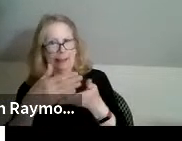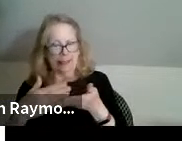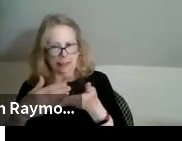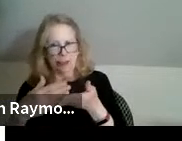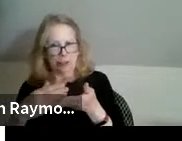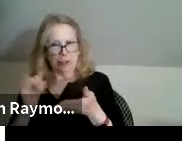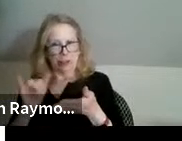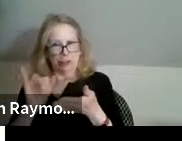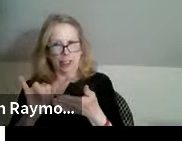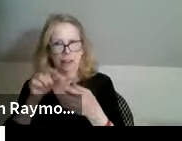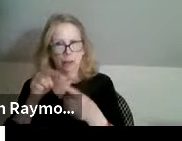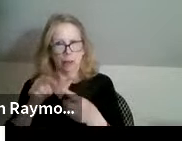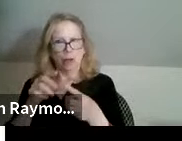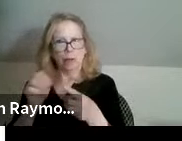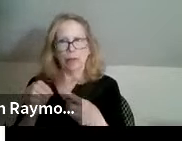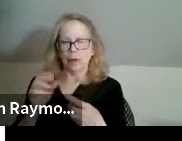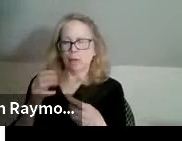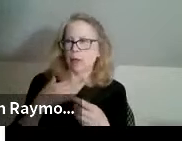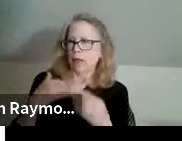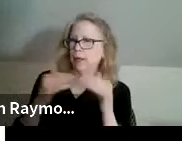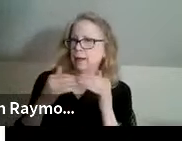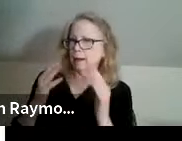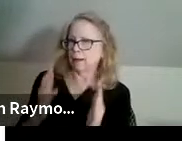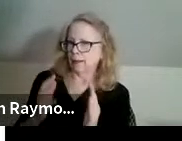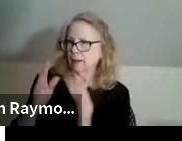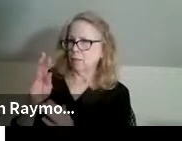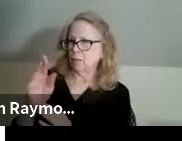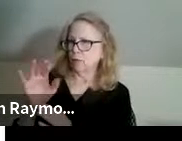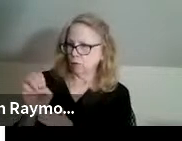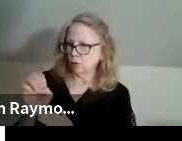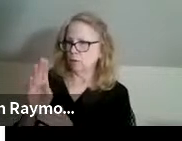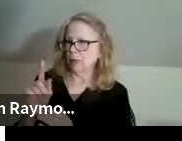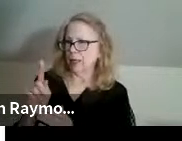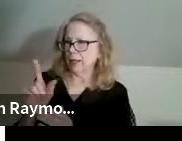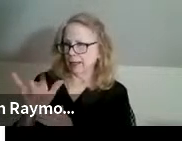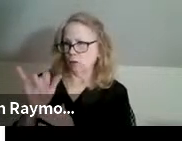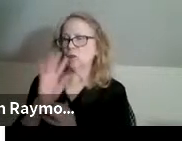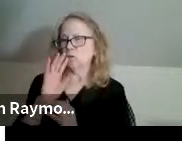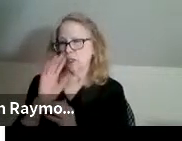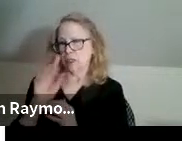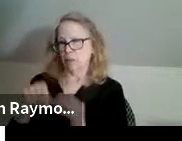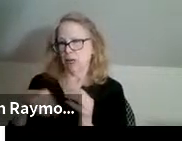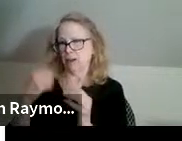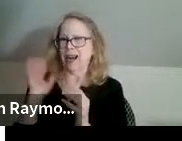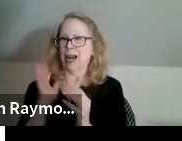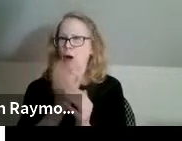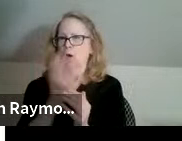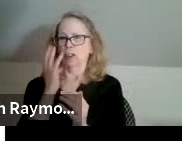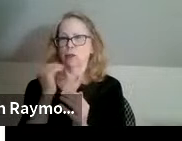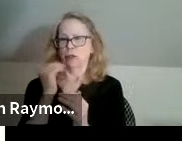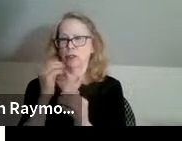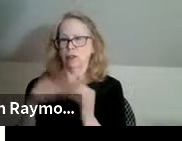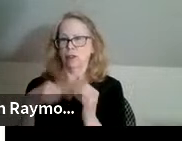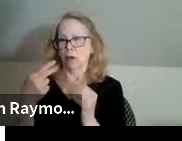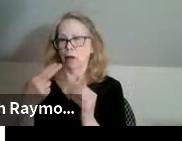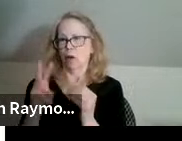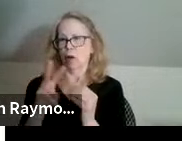to my colleague, Bruce Bailey, who can speak a little bit to our experiences in hardware.